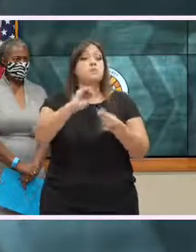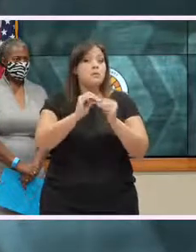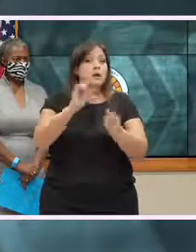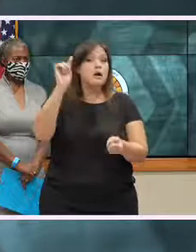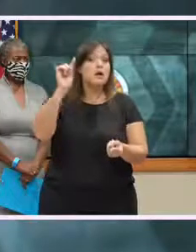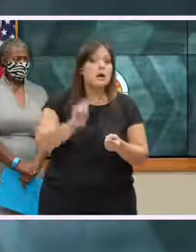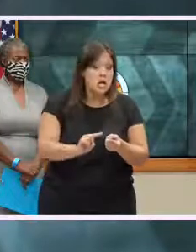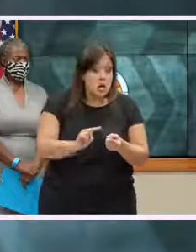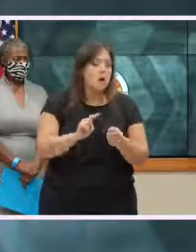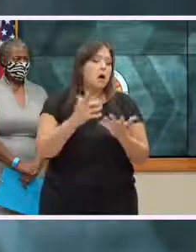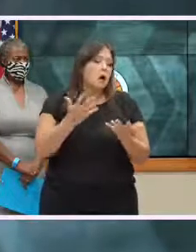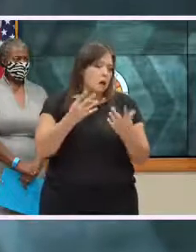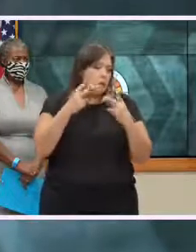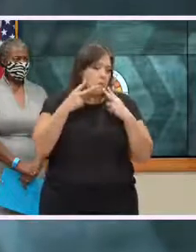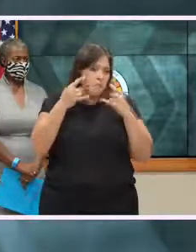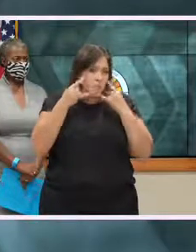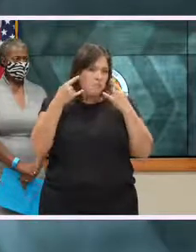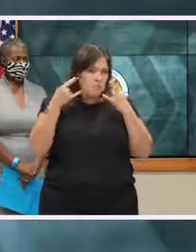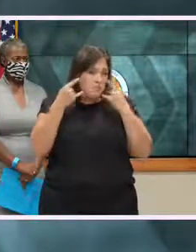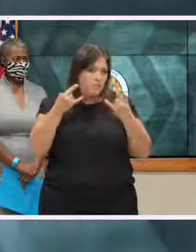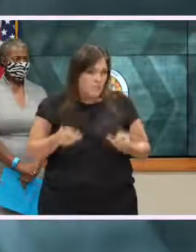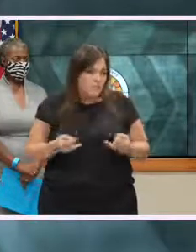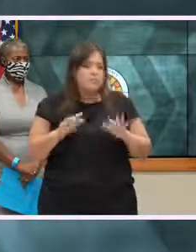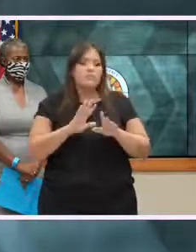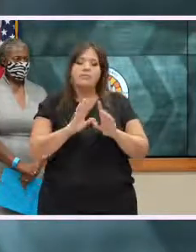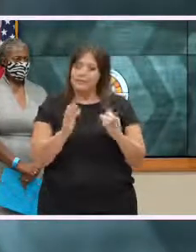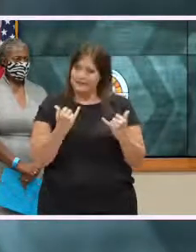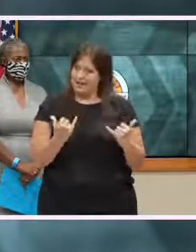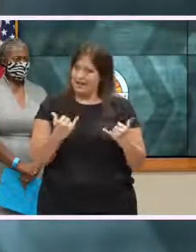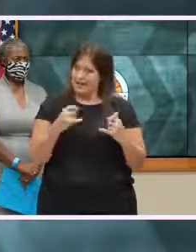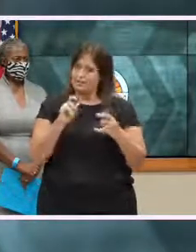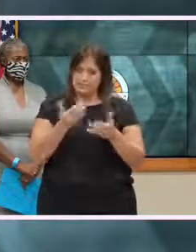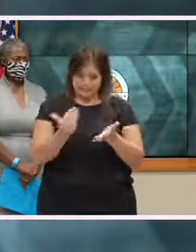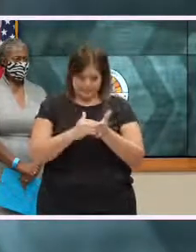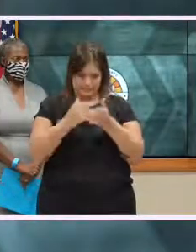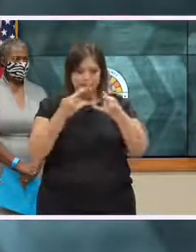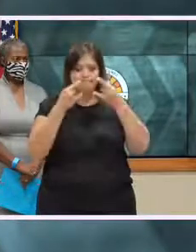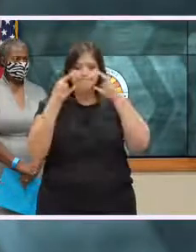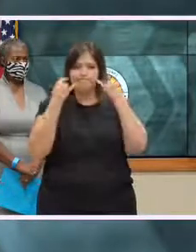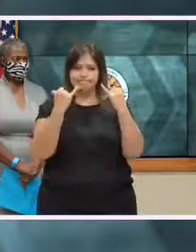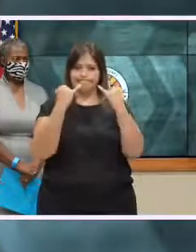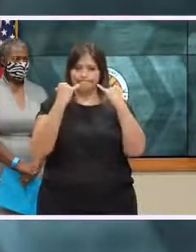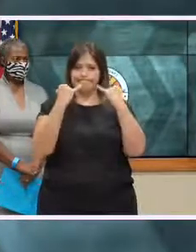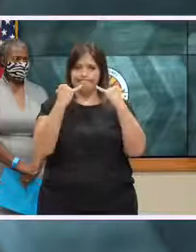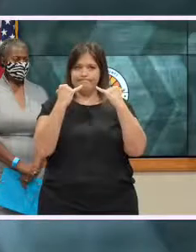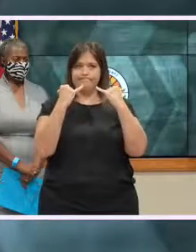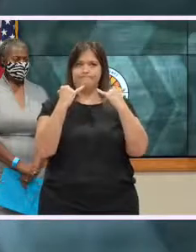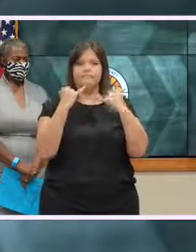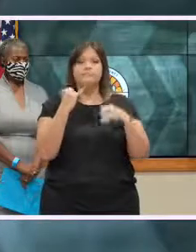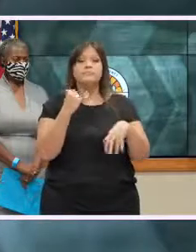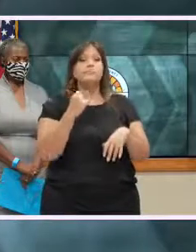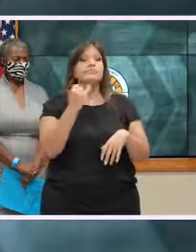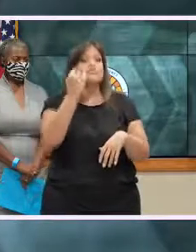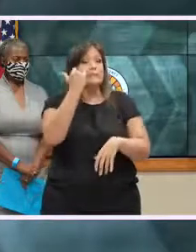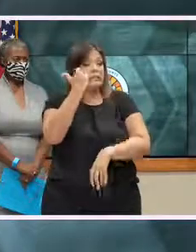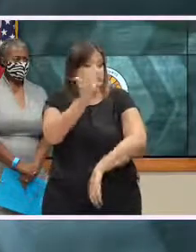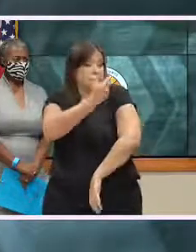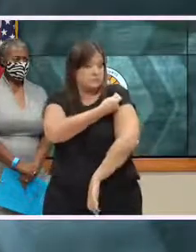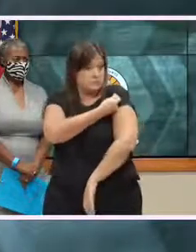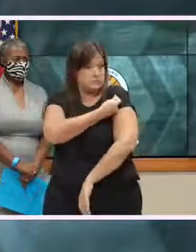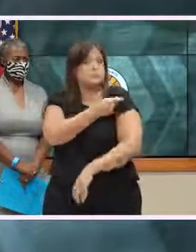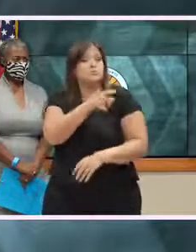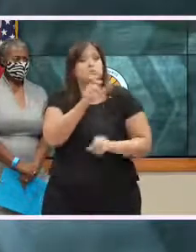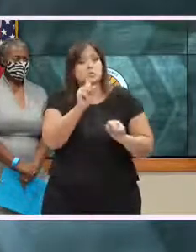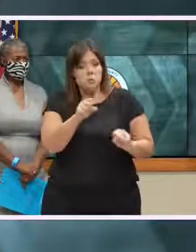If you're fully vaccinated, you should know you're okay to continue activities and travel, but help us out with